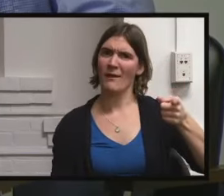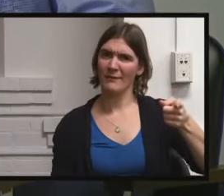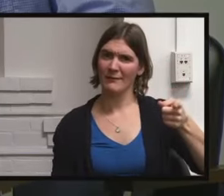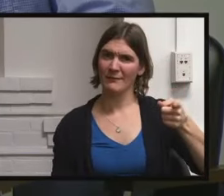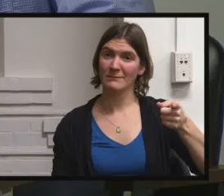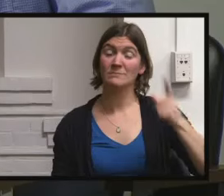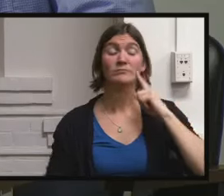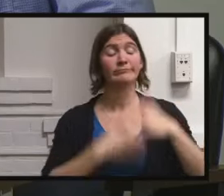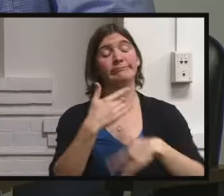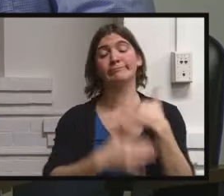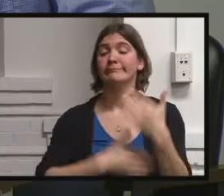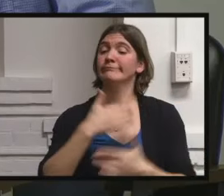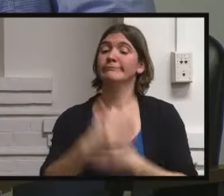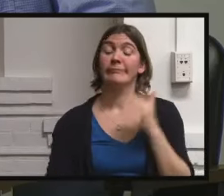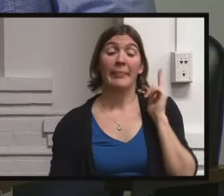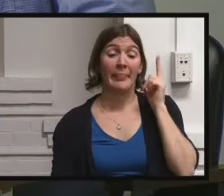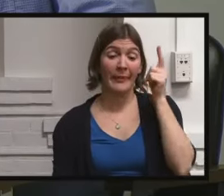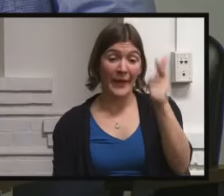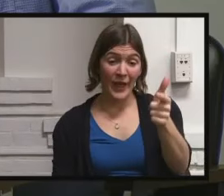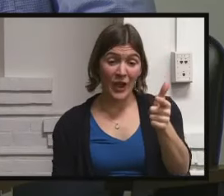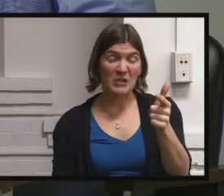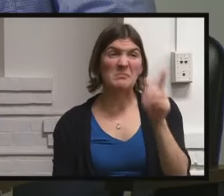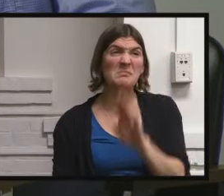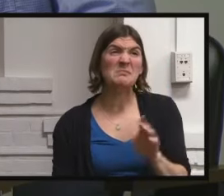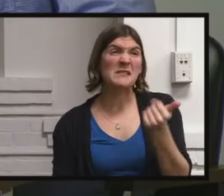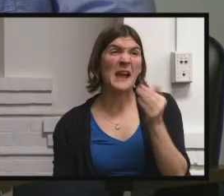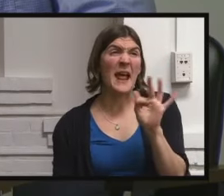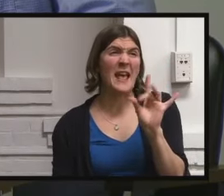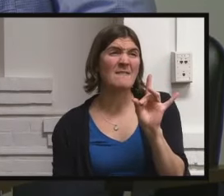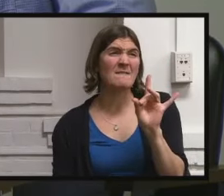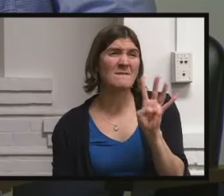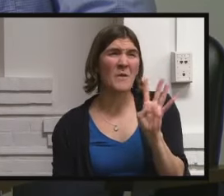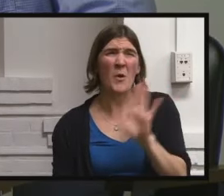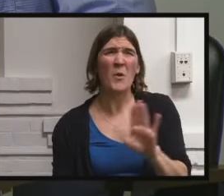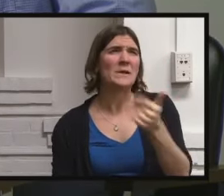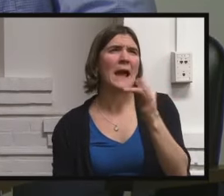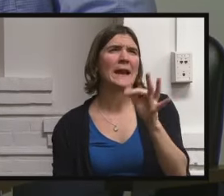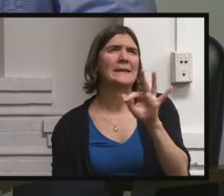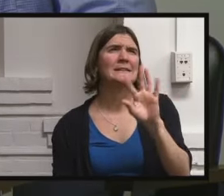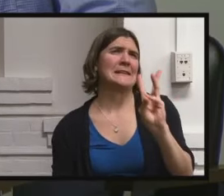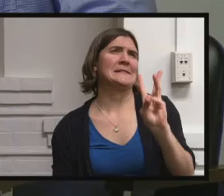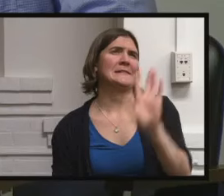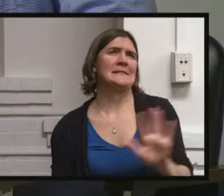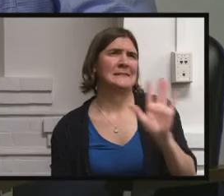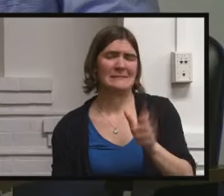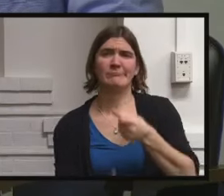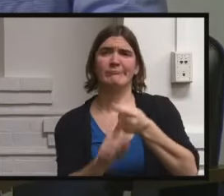Some years later, after 1984, I believe it was in 1996,